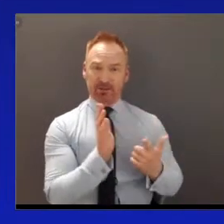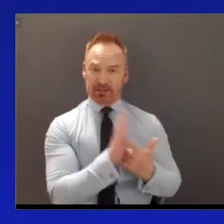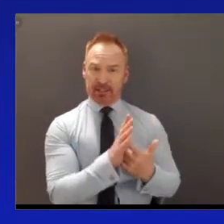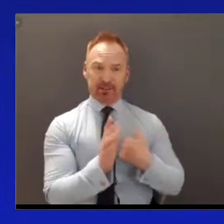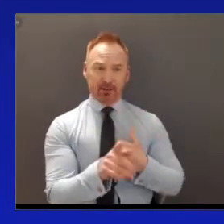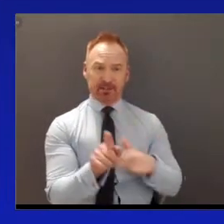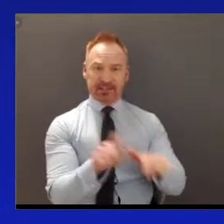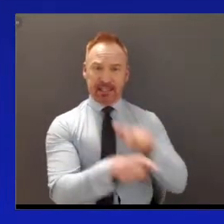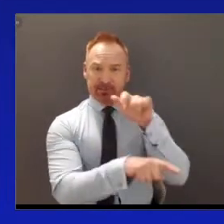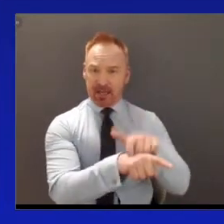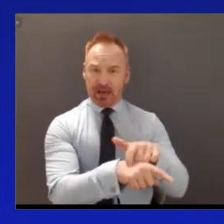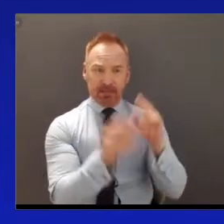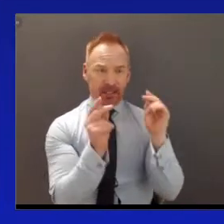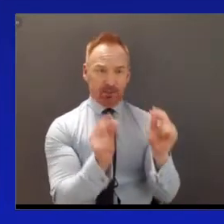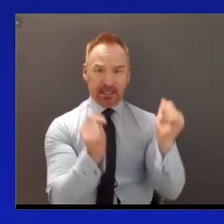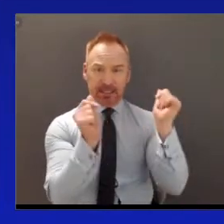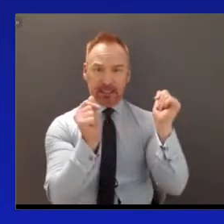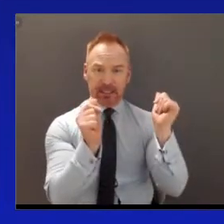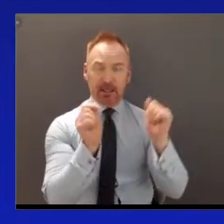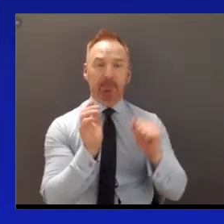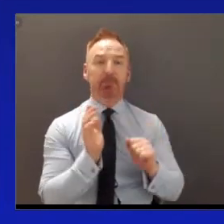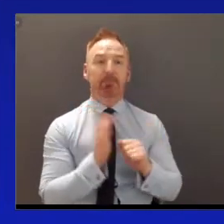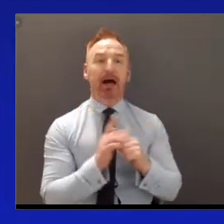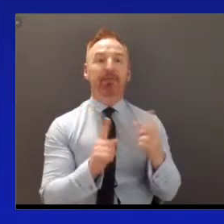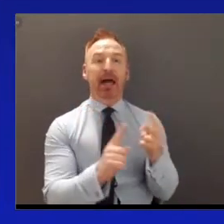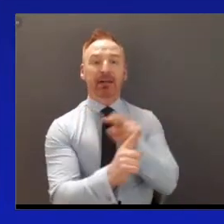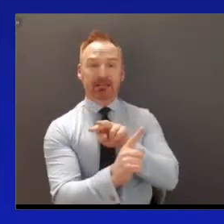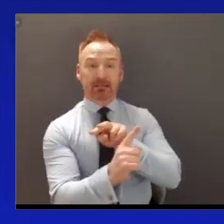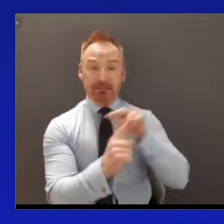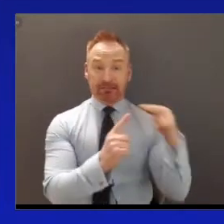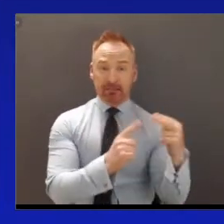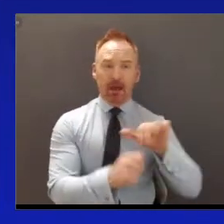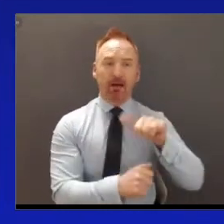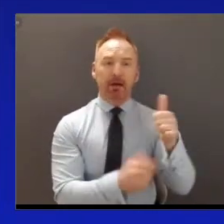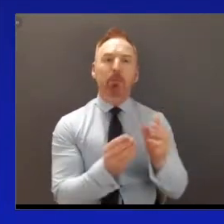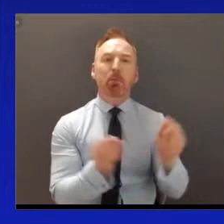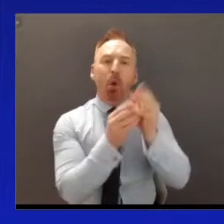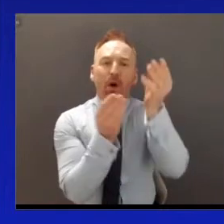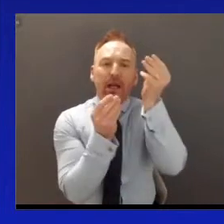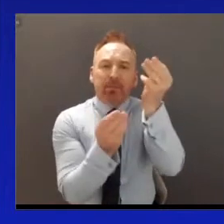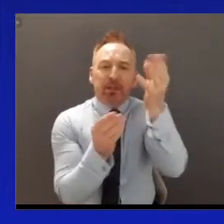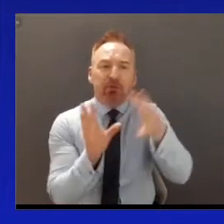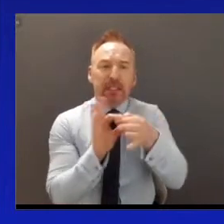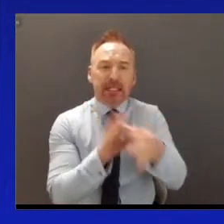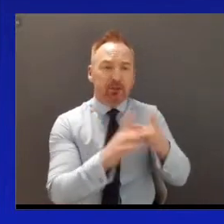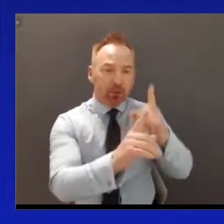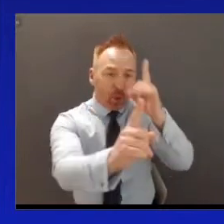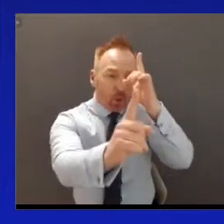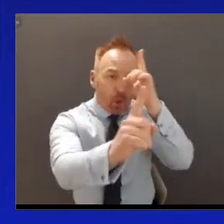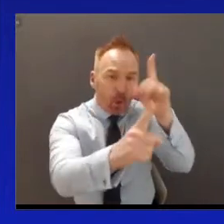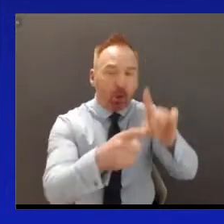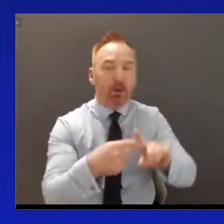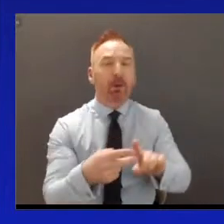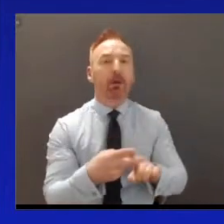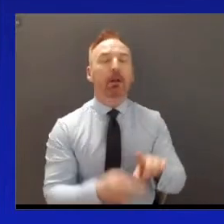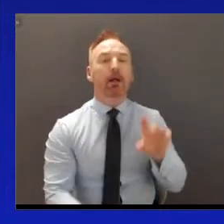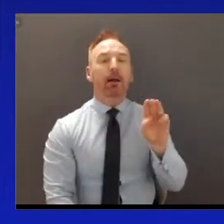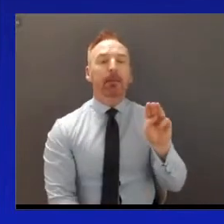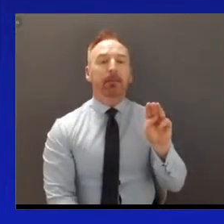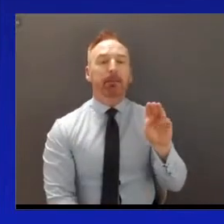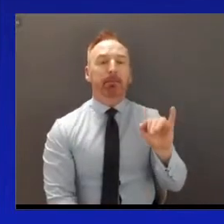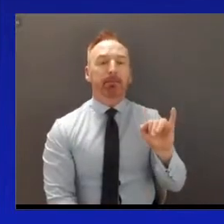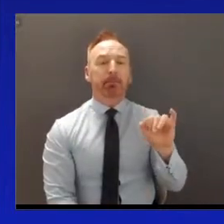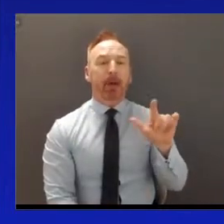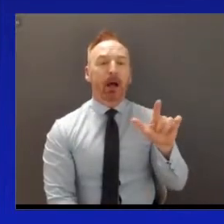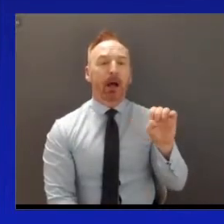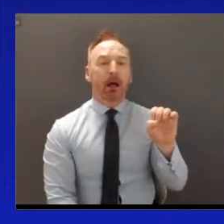scientific side too, it provides a lot of information to achieve some of the milestones and the goals that we want to achieve, as Dr. Etches said, of